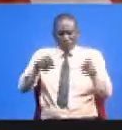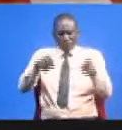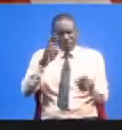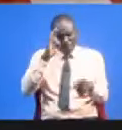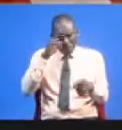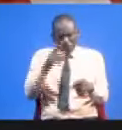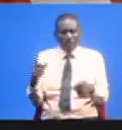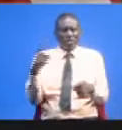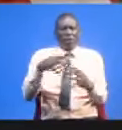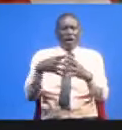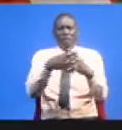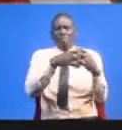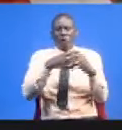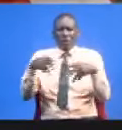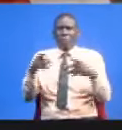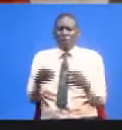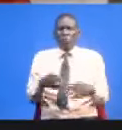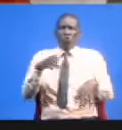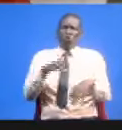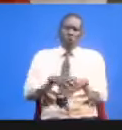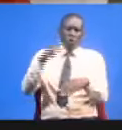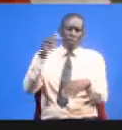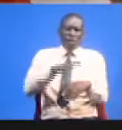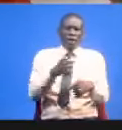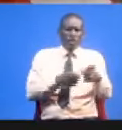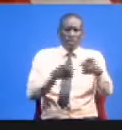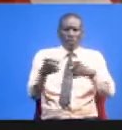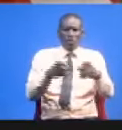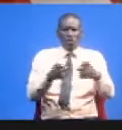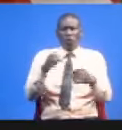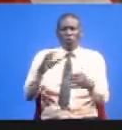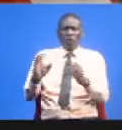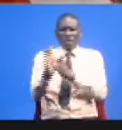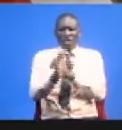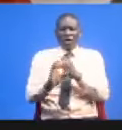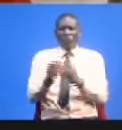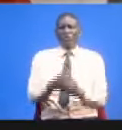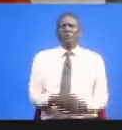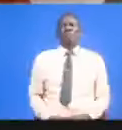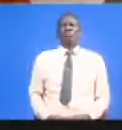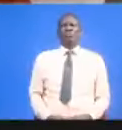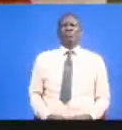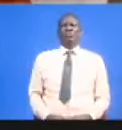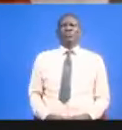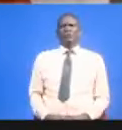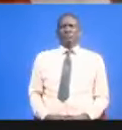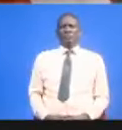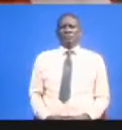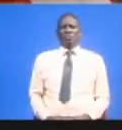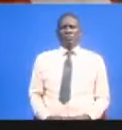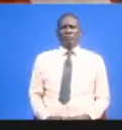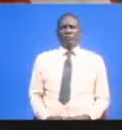be remembered as the day the American people regained control of their country.